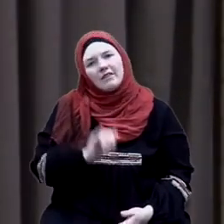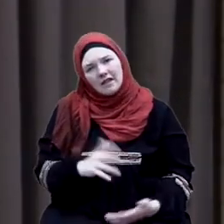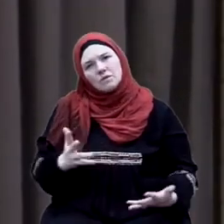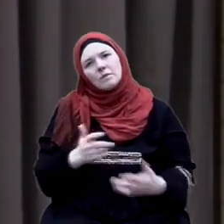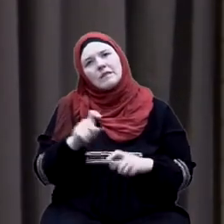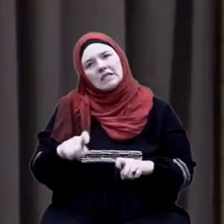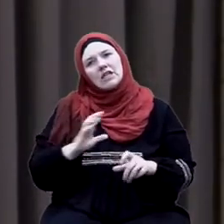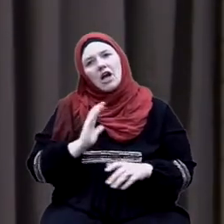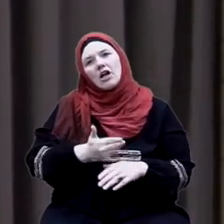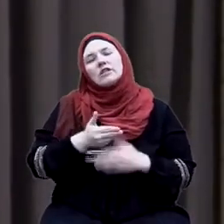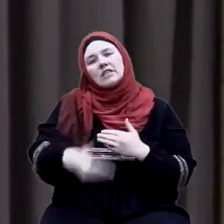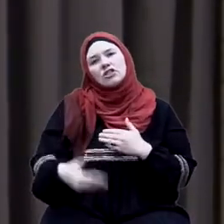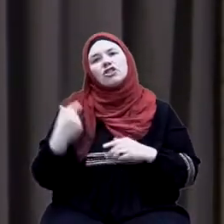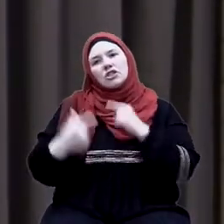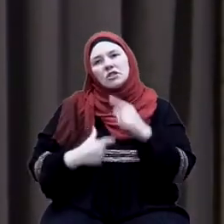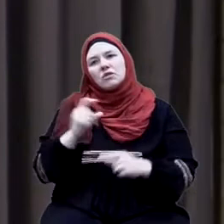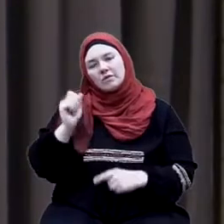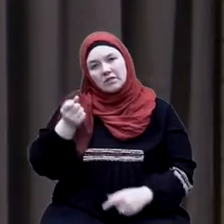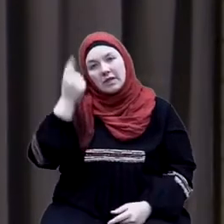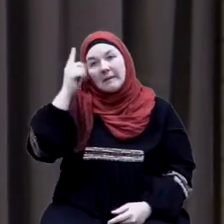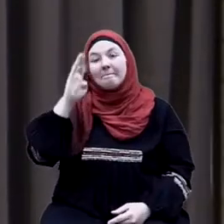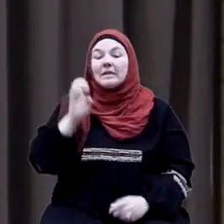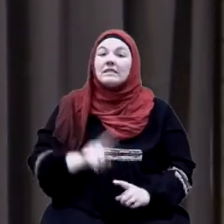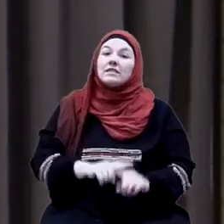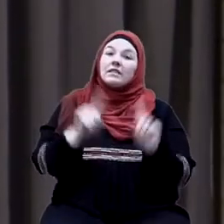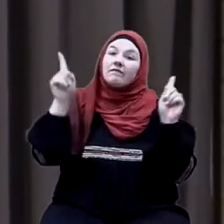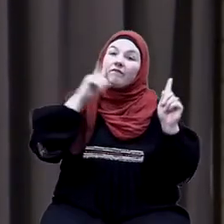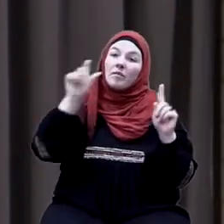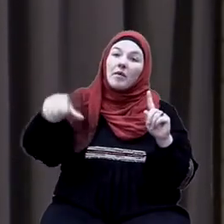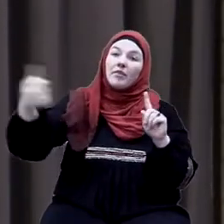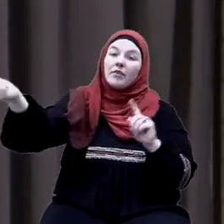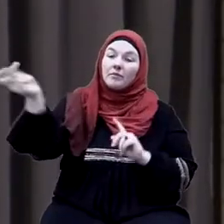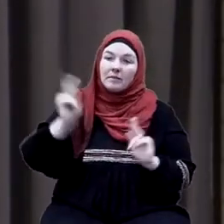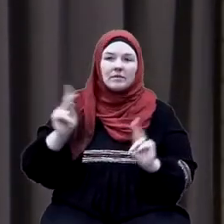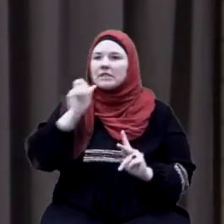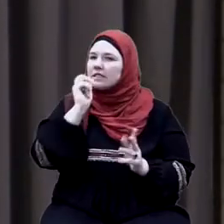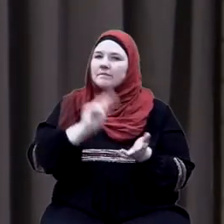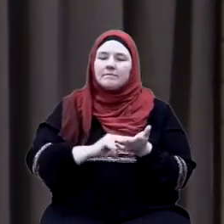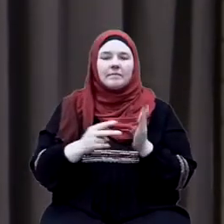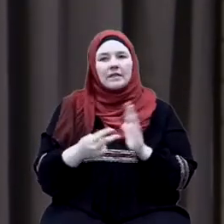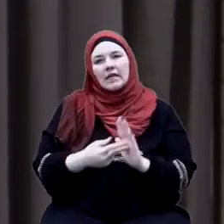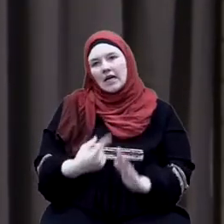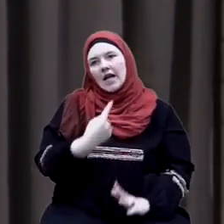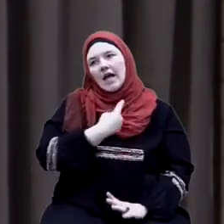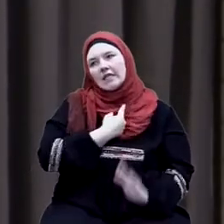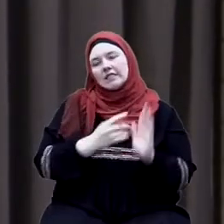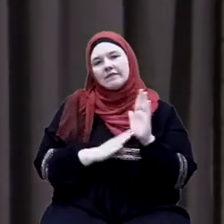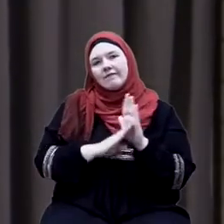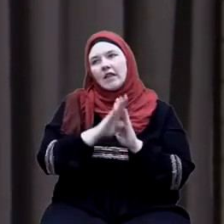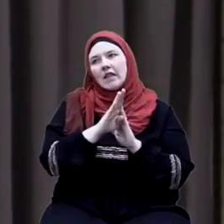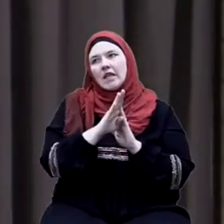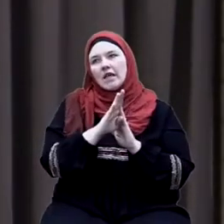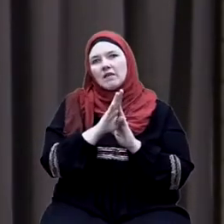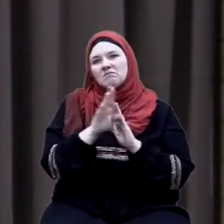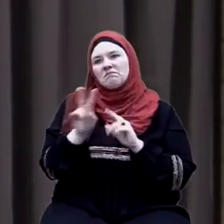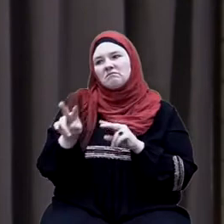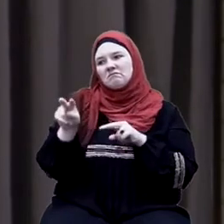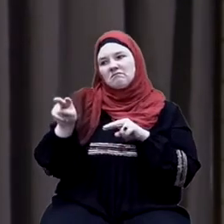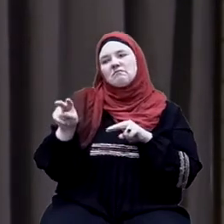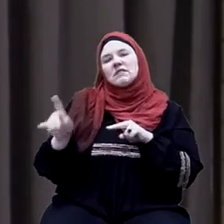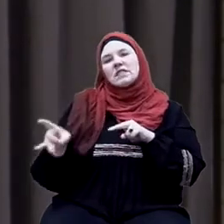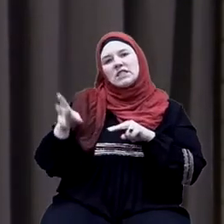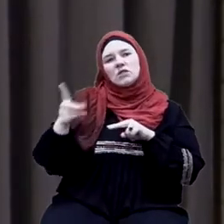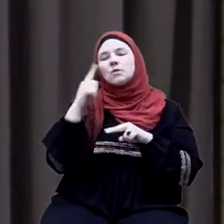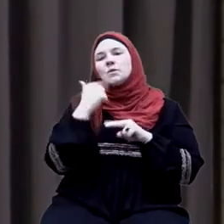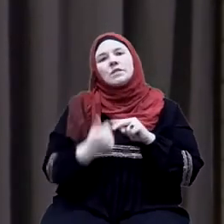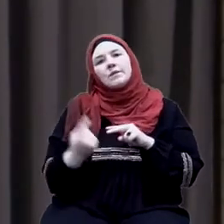next generation to understand. That being different from others doesn't mean that I develop animosity and hatred